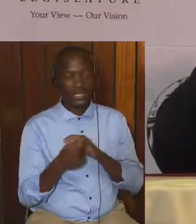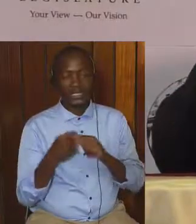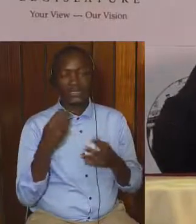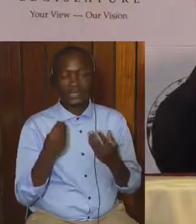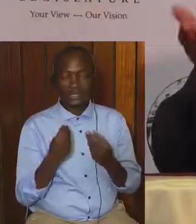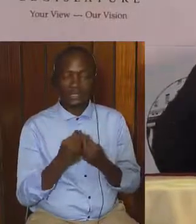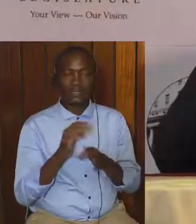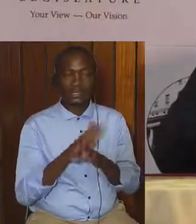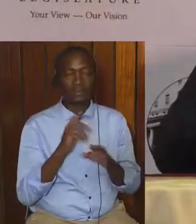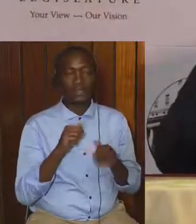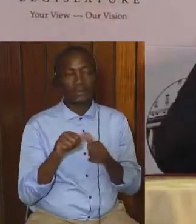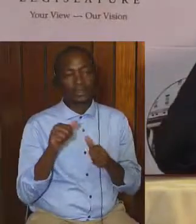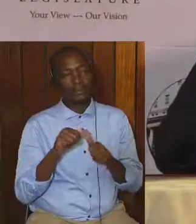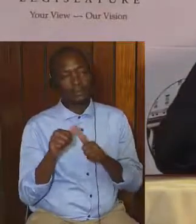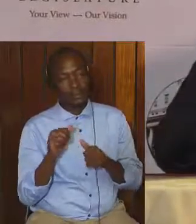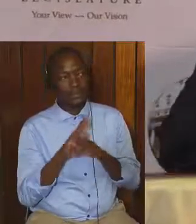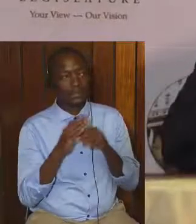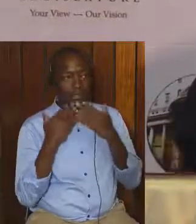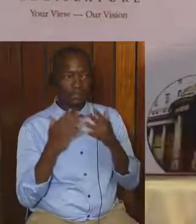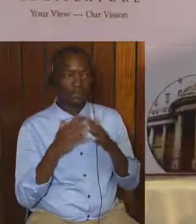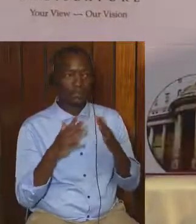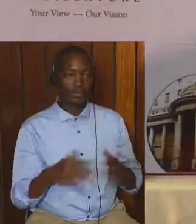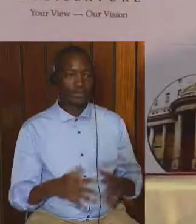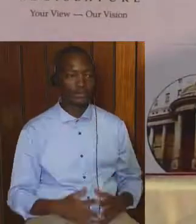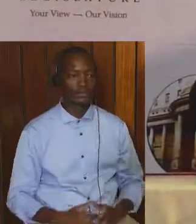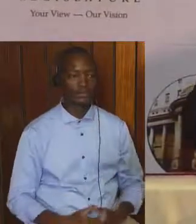make things better than yesterday. Thank you so much.